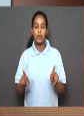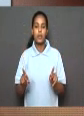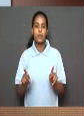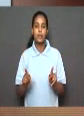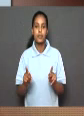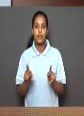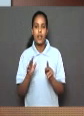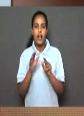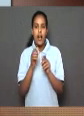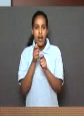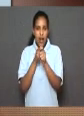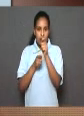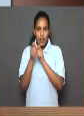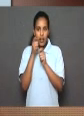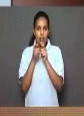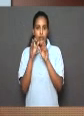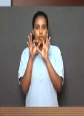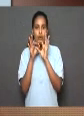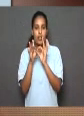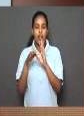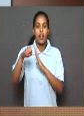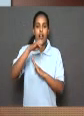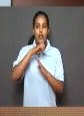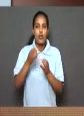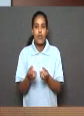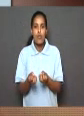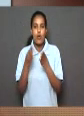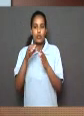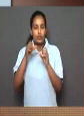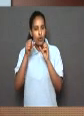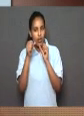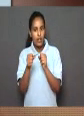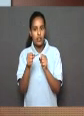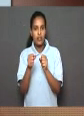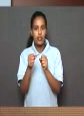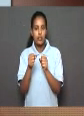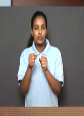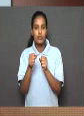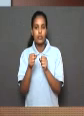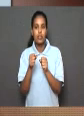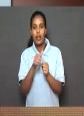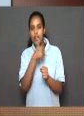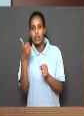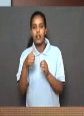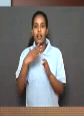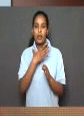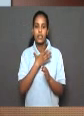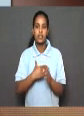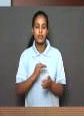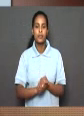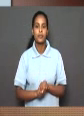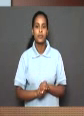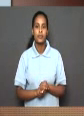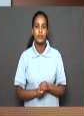table attract bonding electrons more strongly than those of other